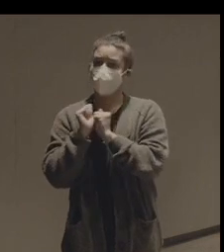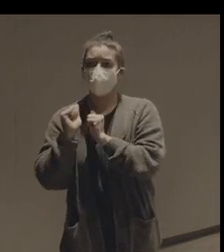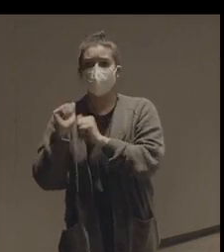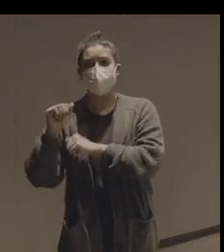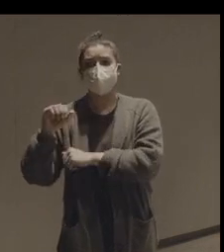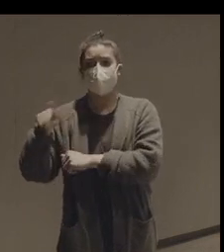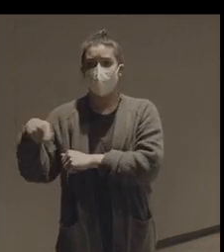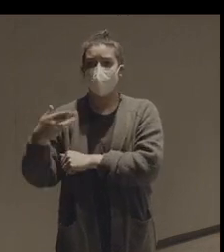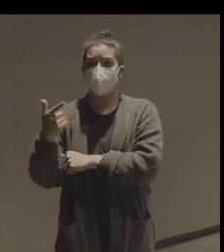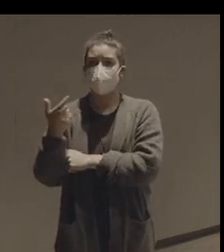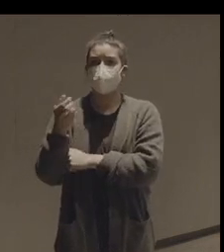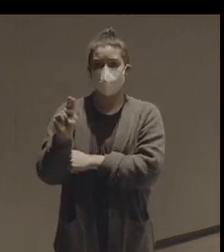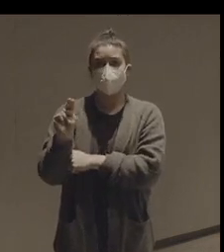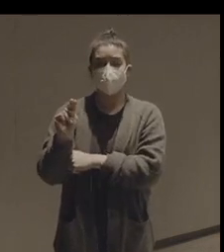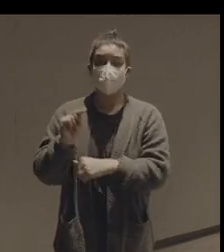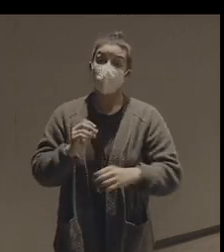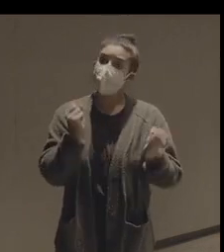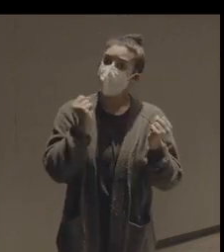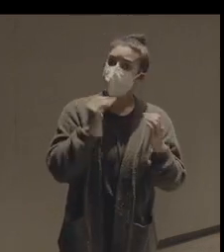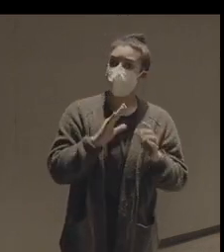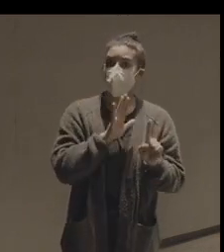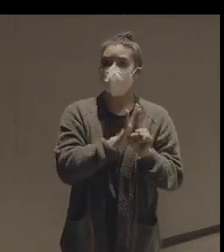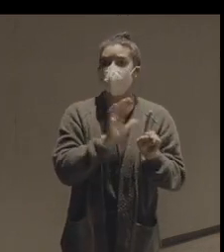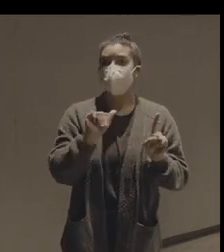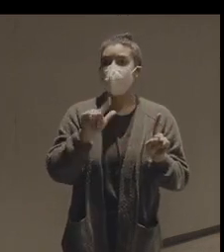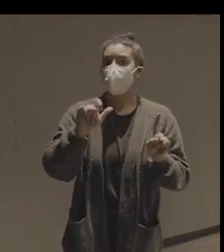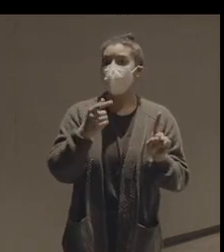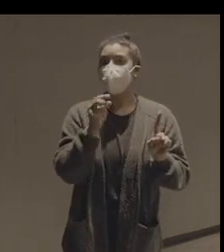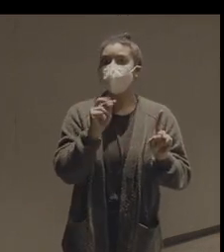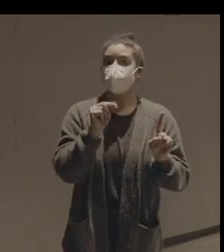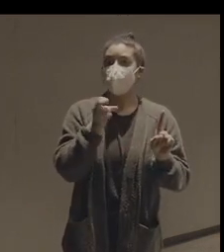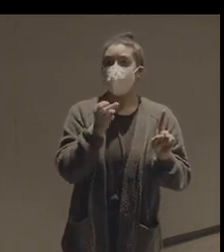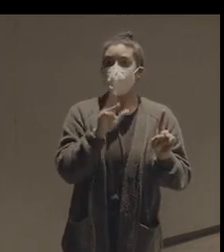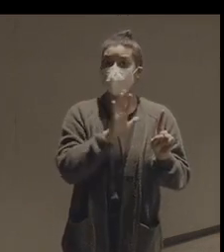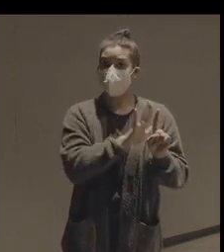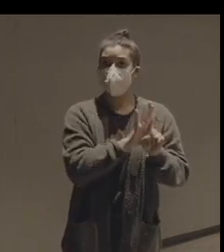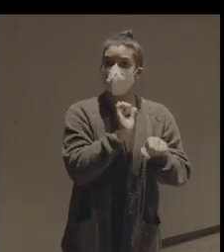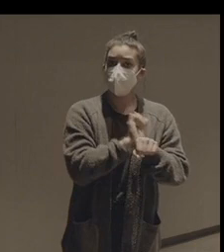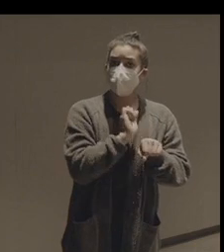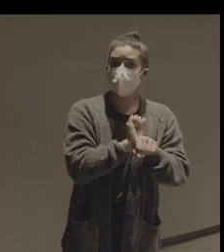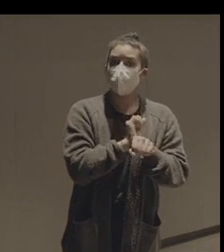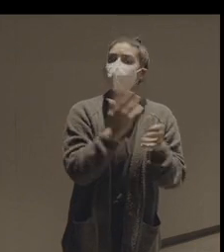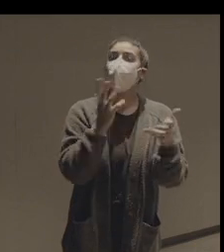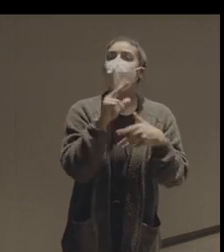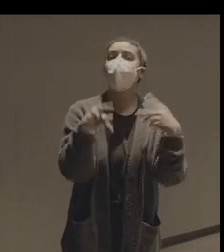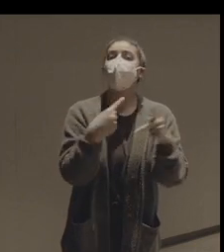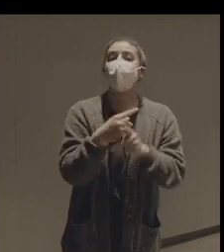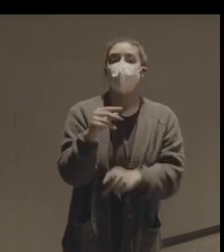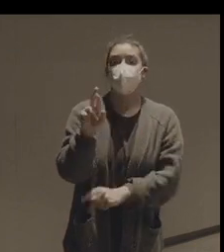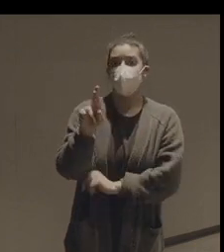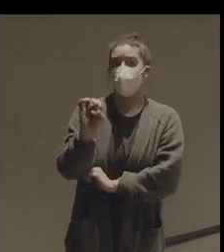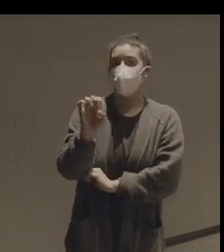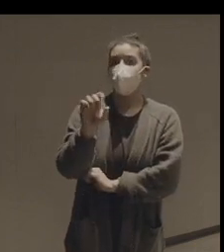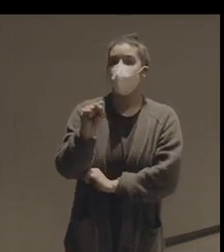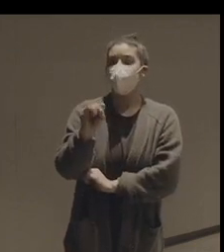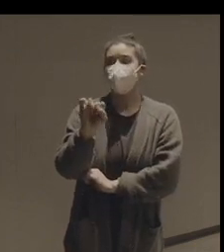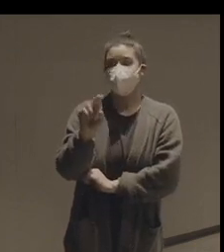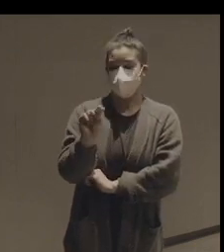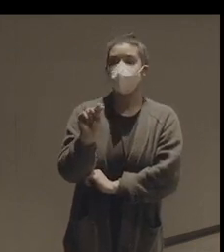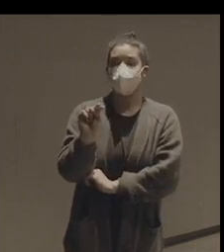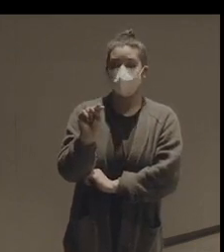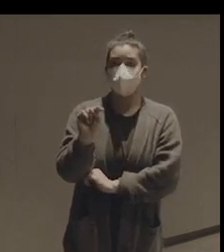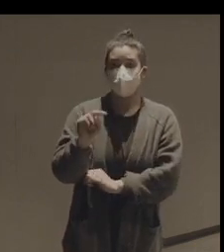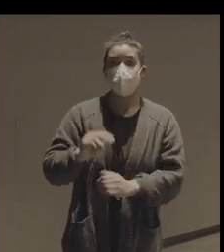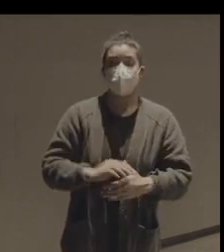his well-known works are resin and plastic pieces. He discovered the signature media while he noticed the